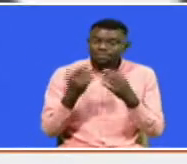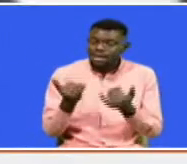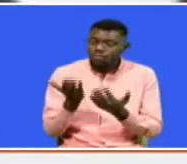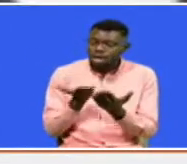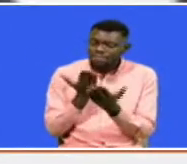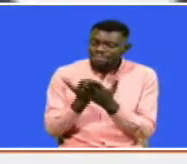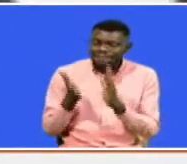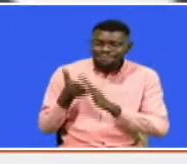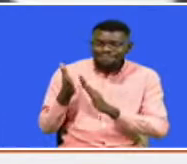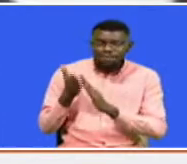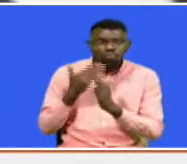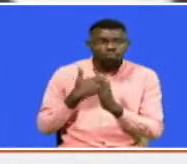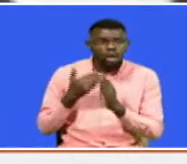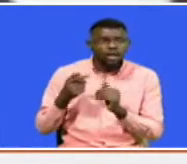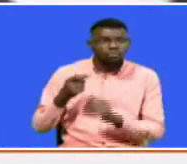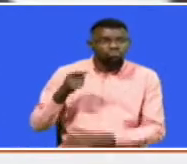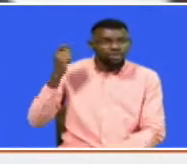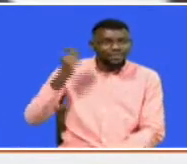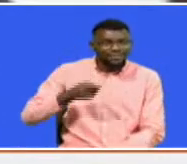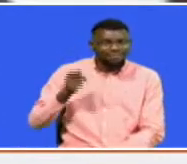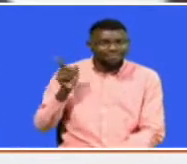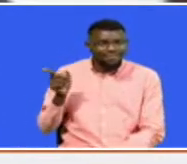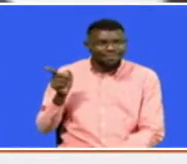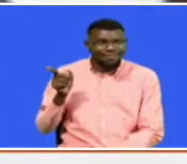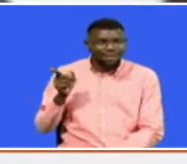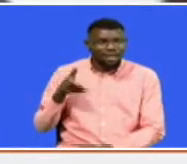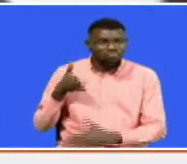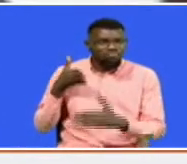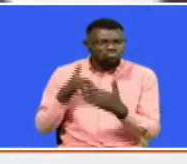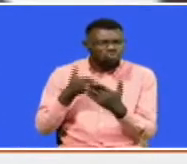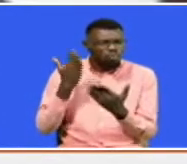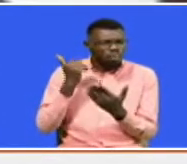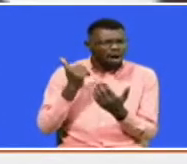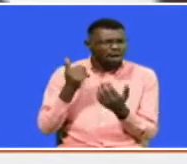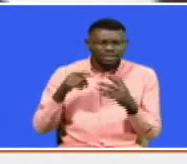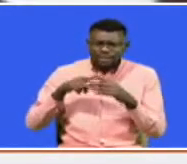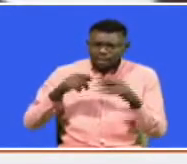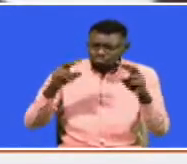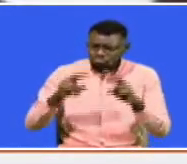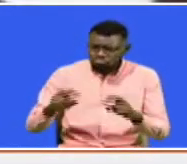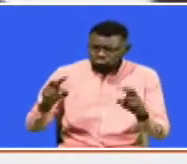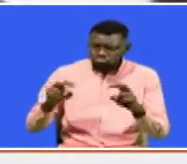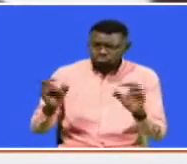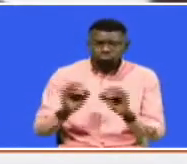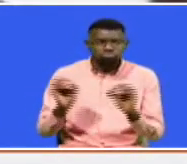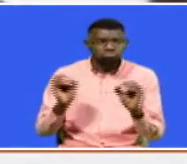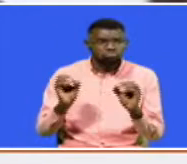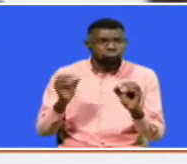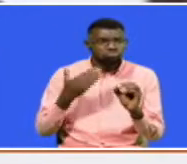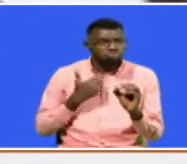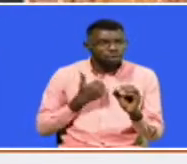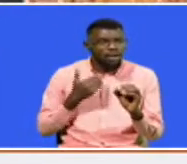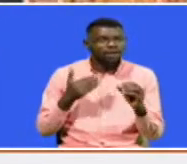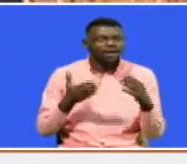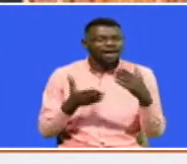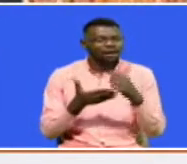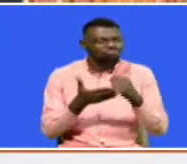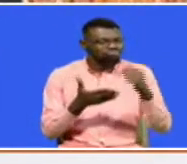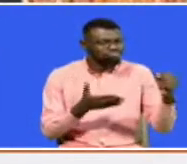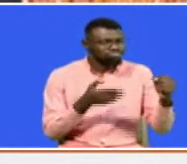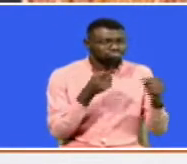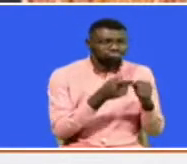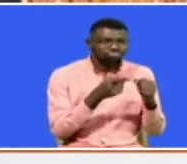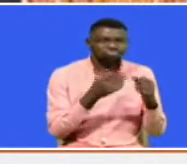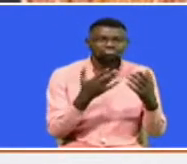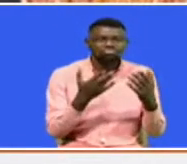application, Masit wants Justice Mchelule's tribunal stopped from commencing the probe and to temporarily suspend the effect of